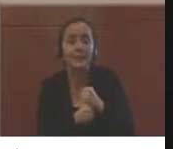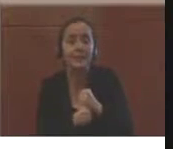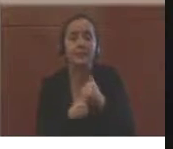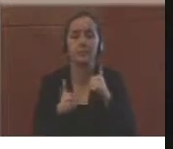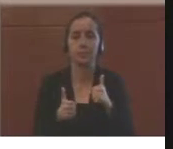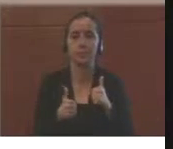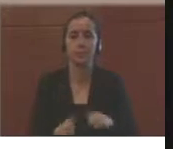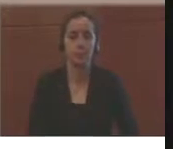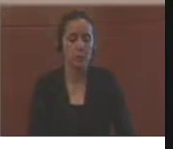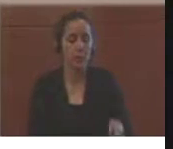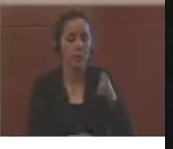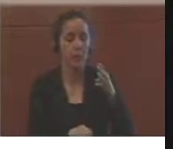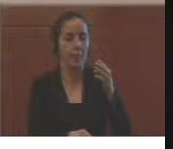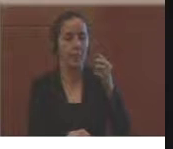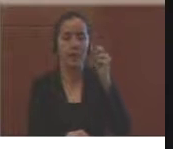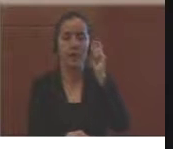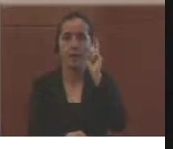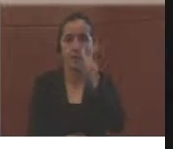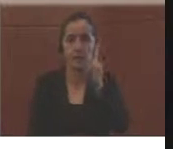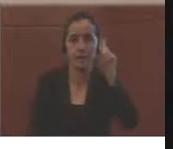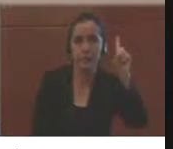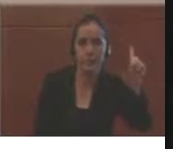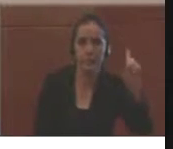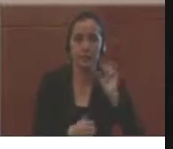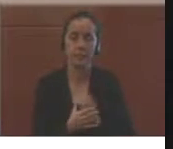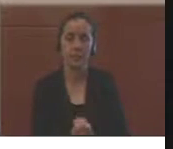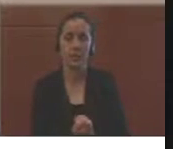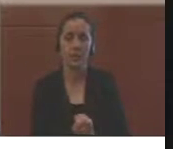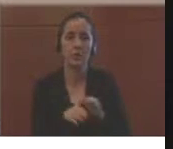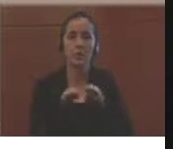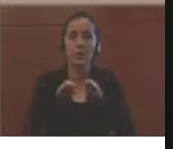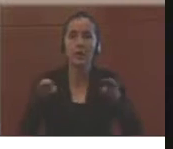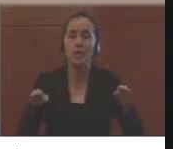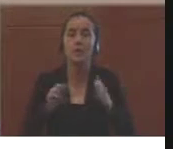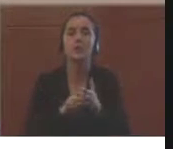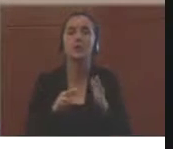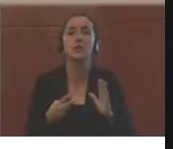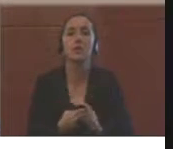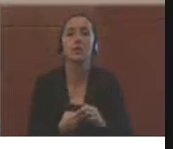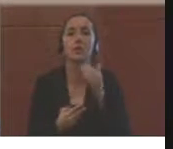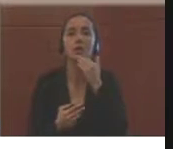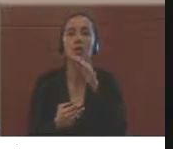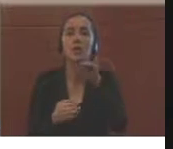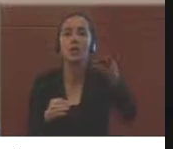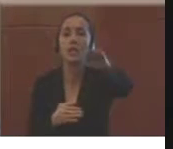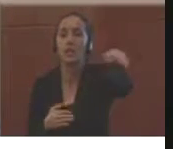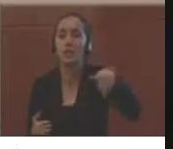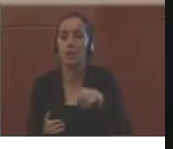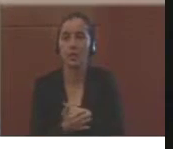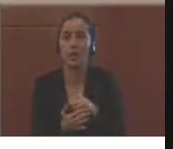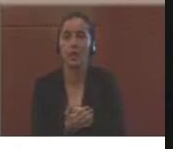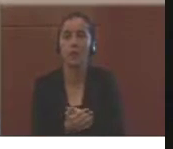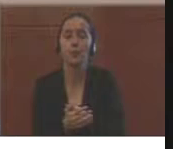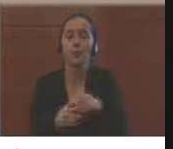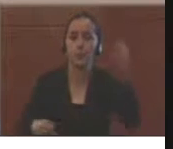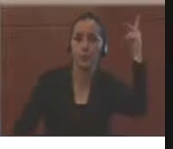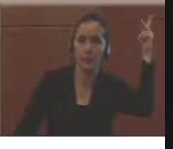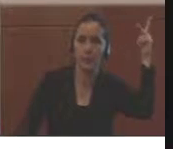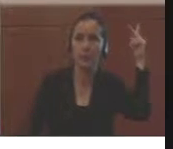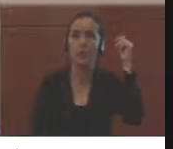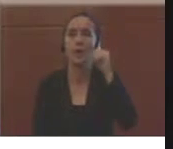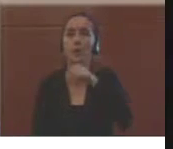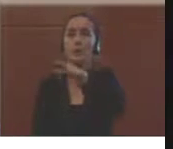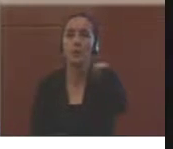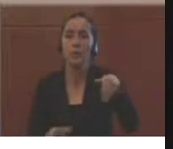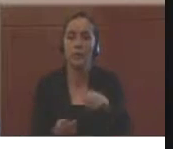disasters. 21. Promote a cross-cutting focus on gender in the development of local and